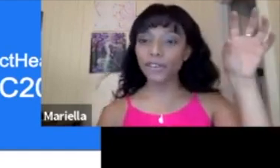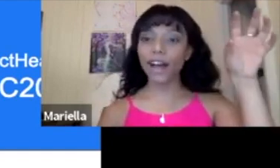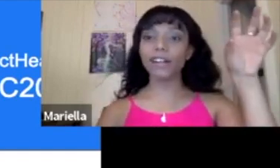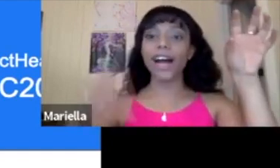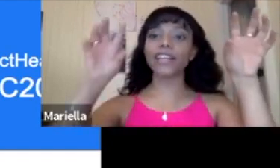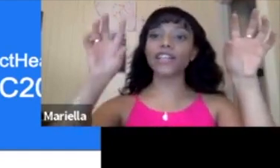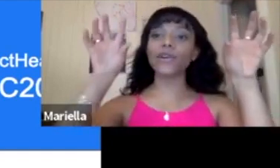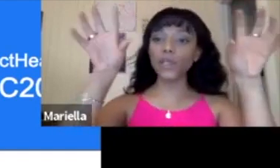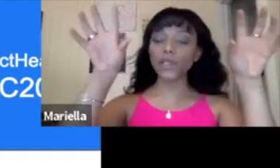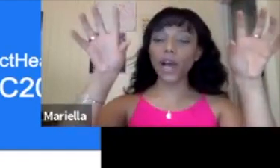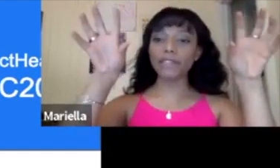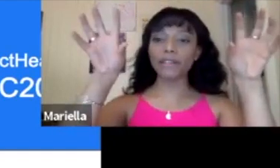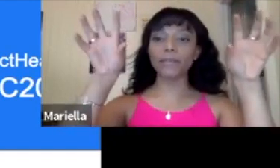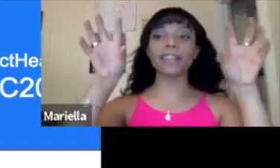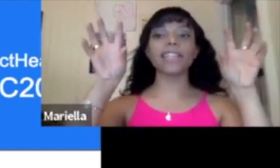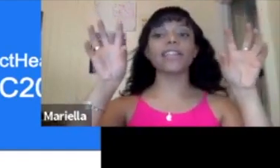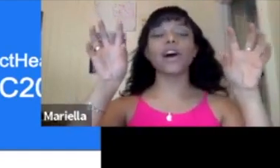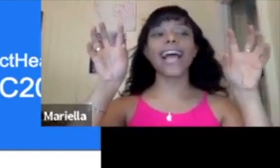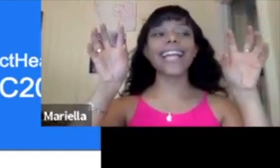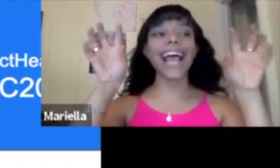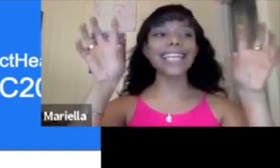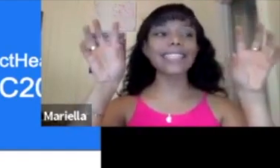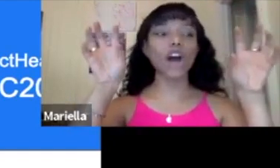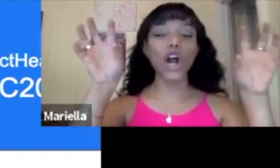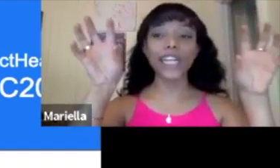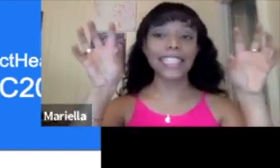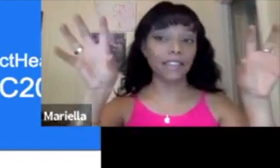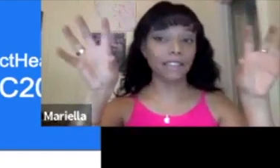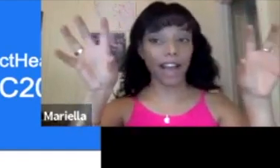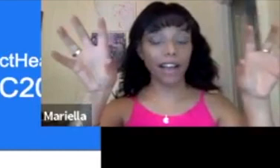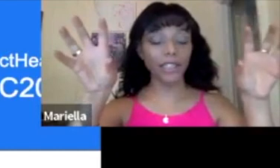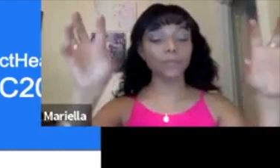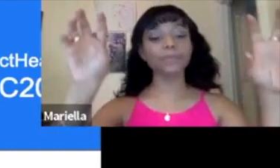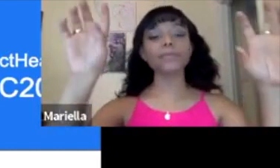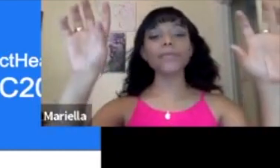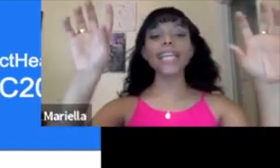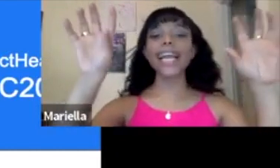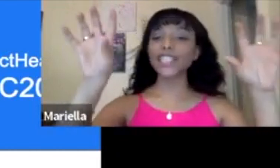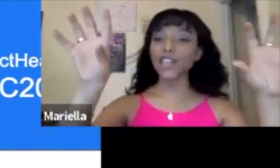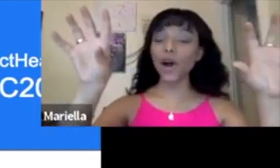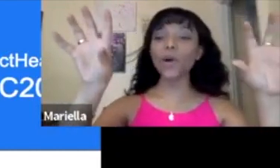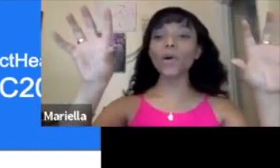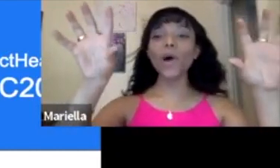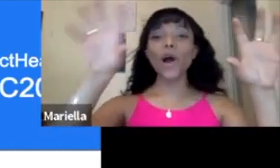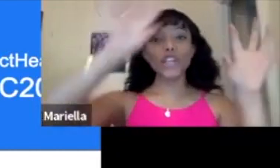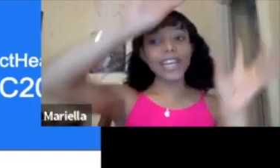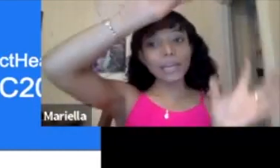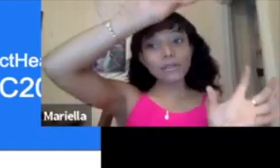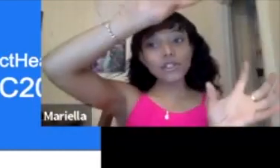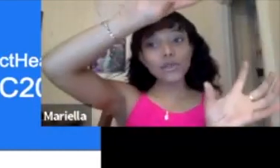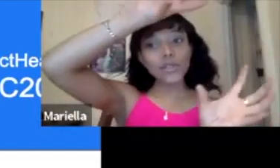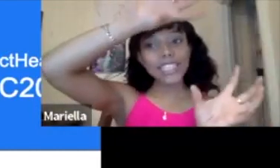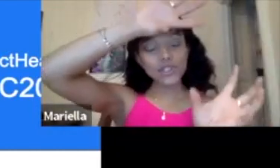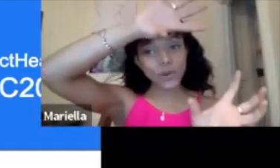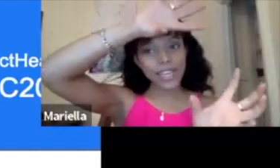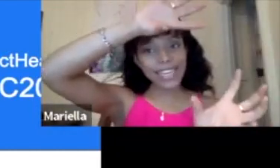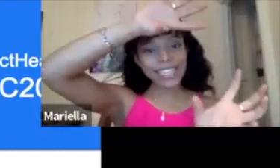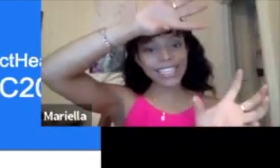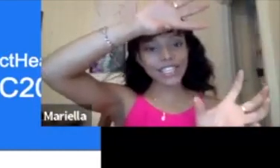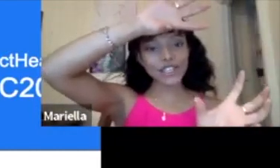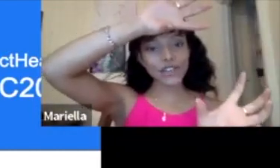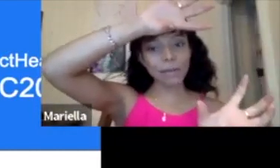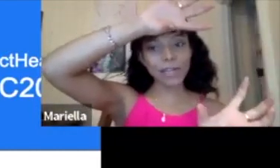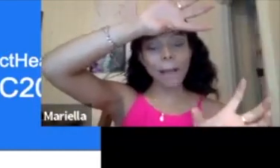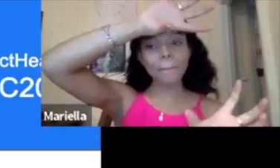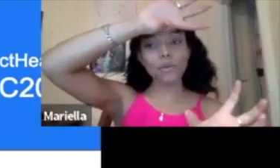video file, and then you also have something that's called an SRT file. And so you're able to do these two things